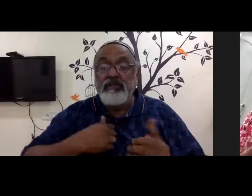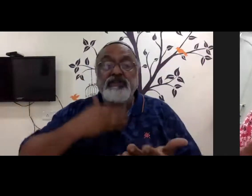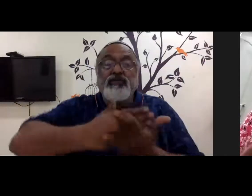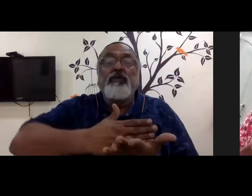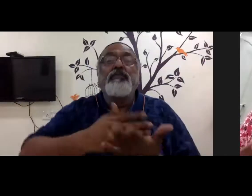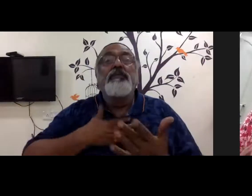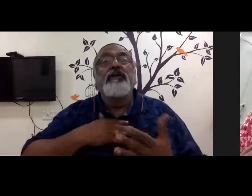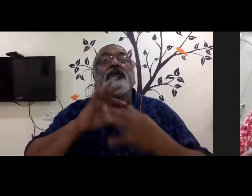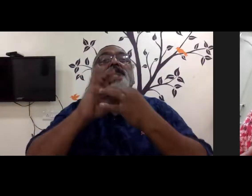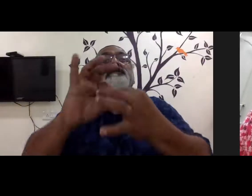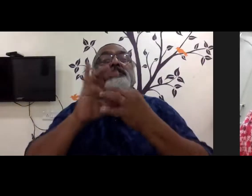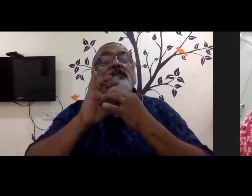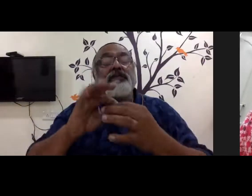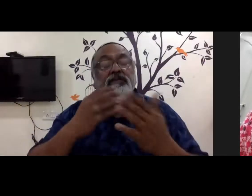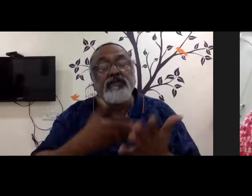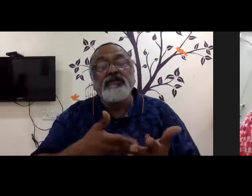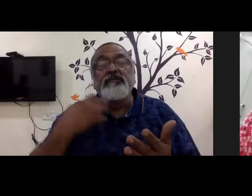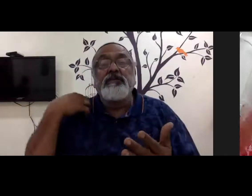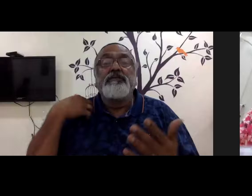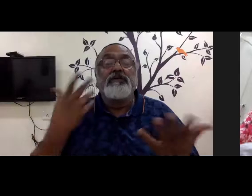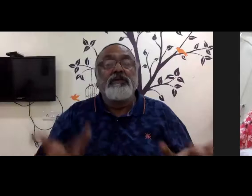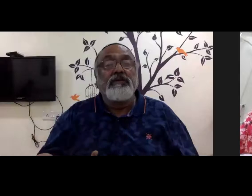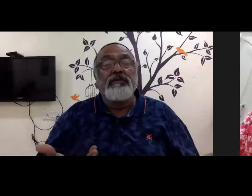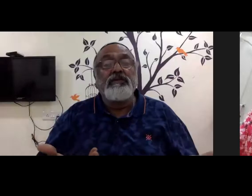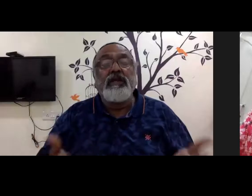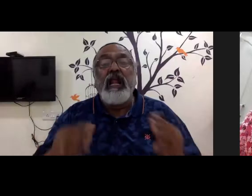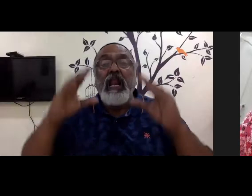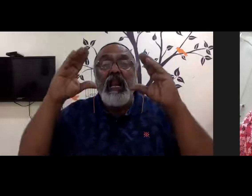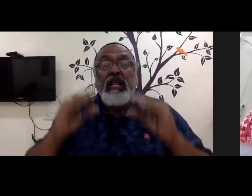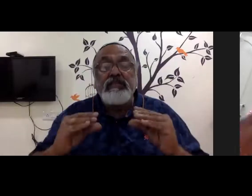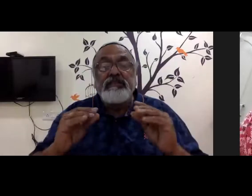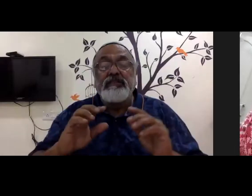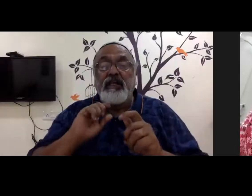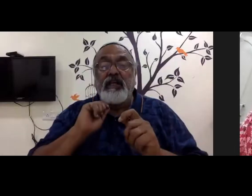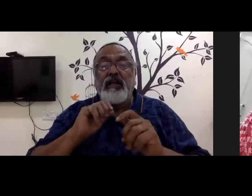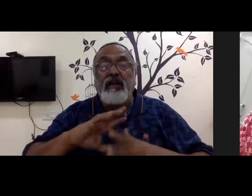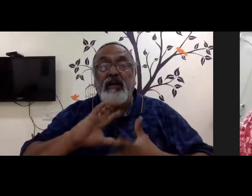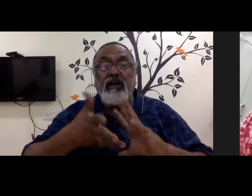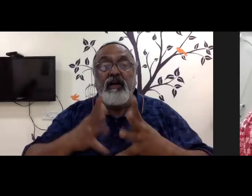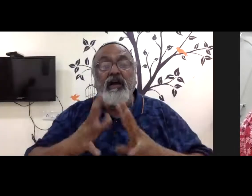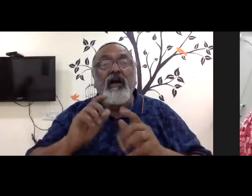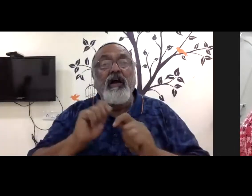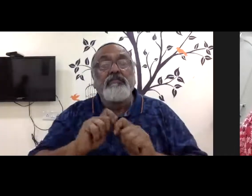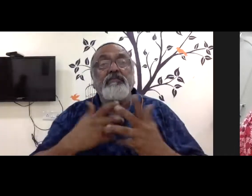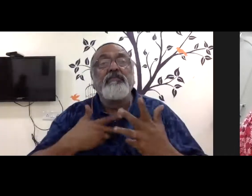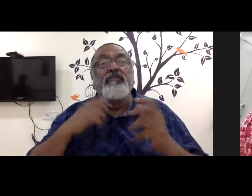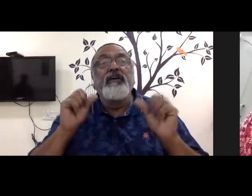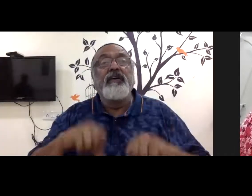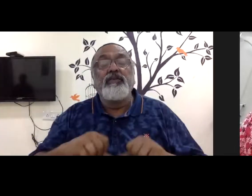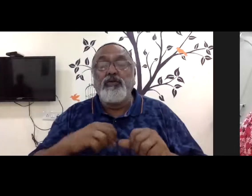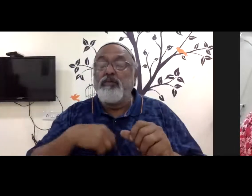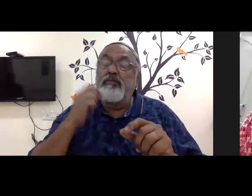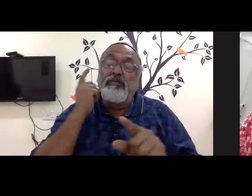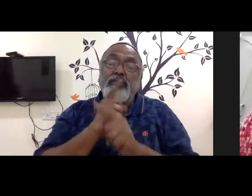and because of lessened functioning, then it is disability. So you just go and meet the